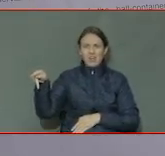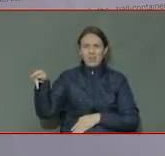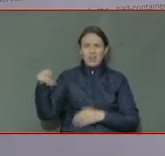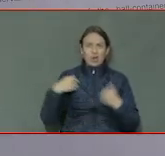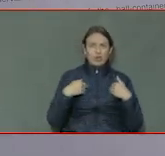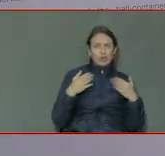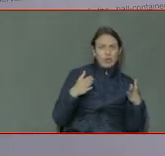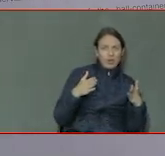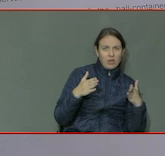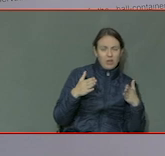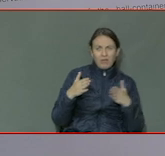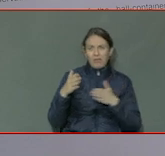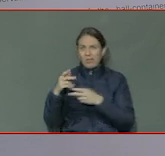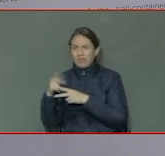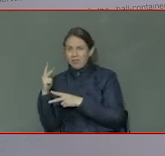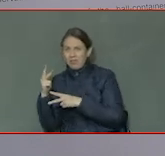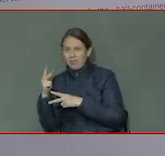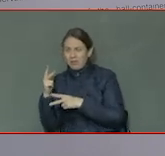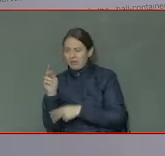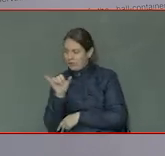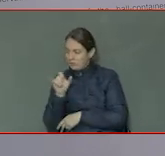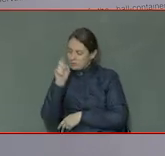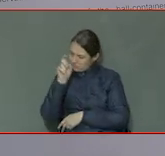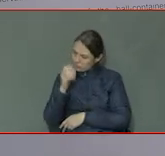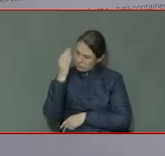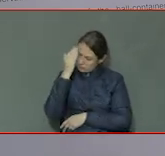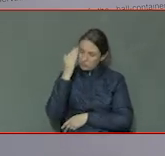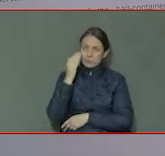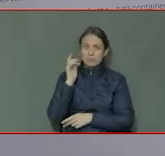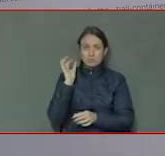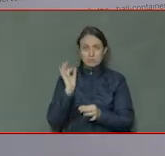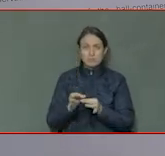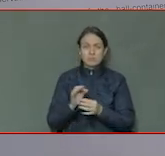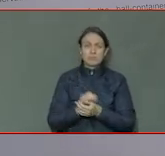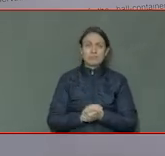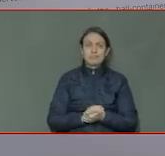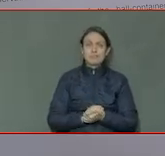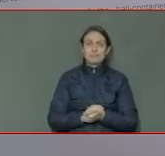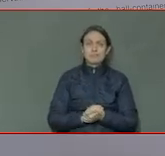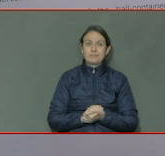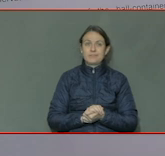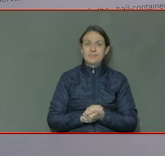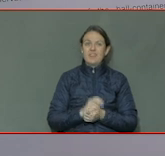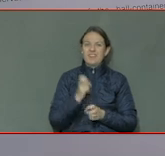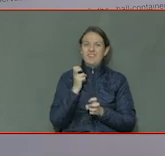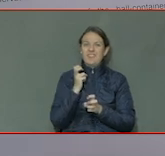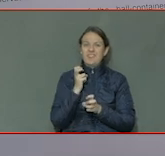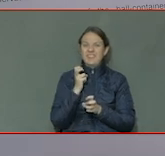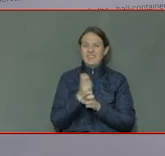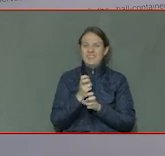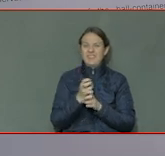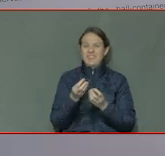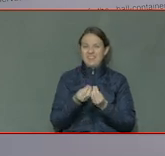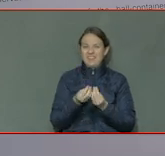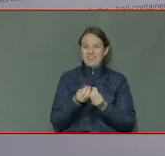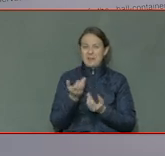which one is after. You must be very specific. And then the most difficult thing is to decide, do I